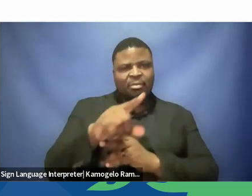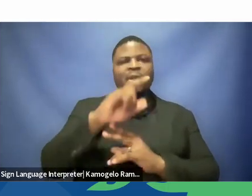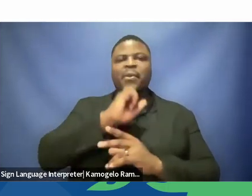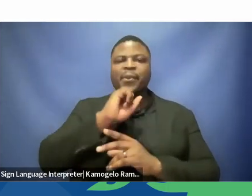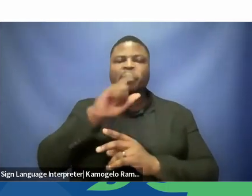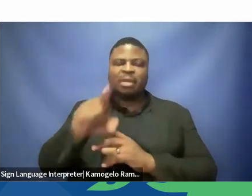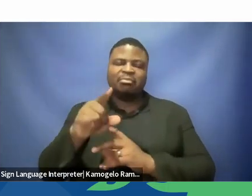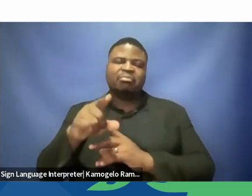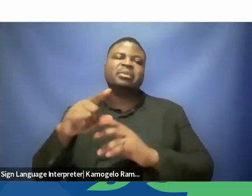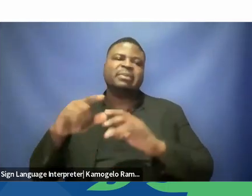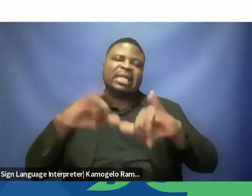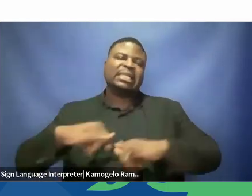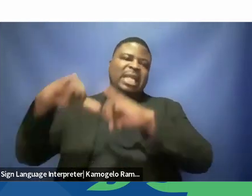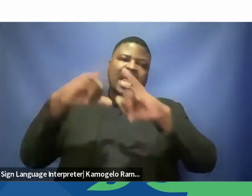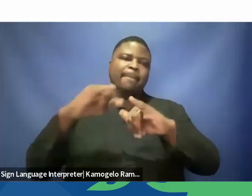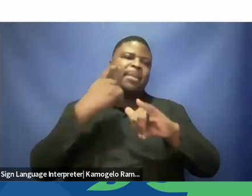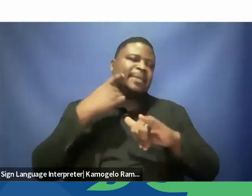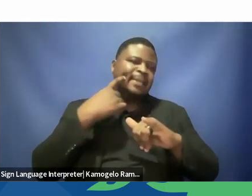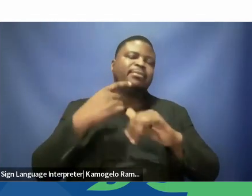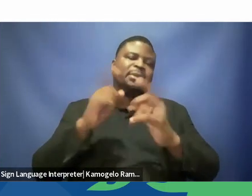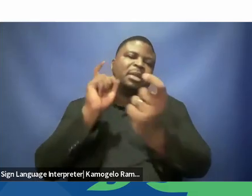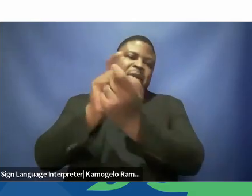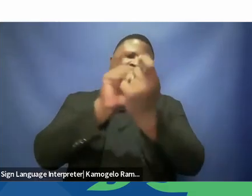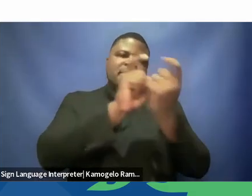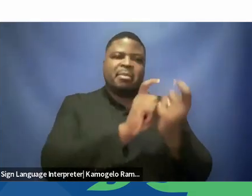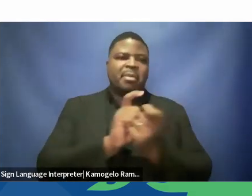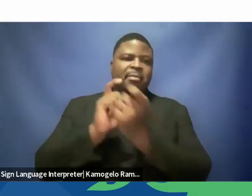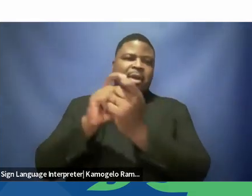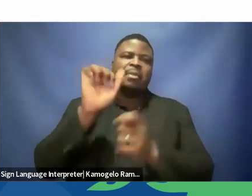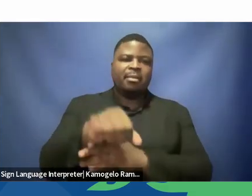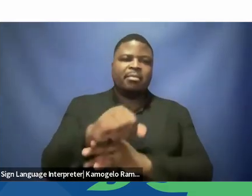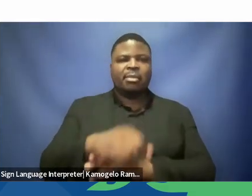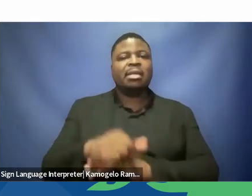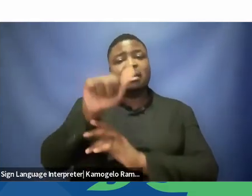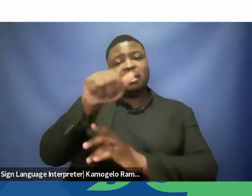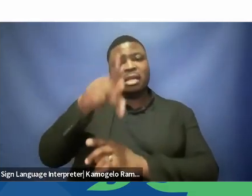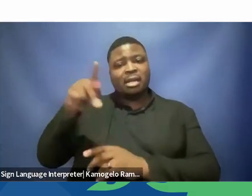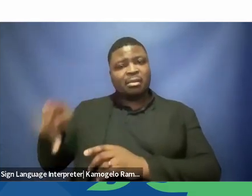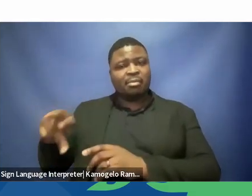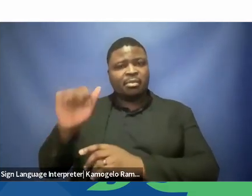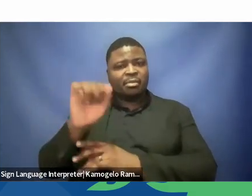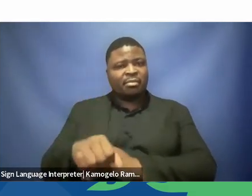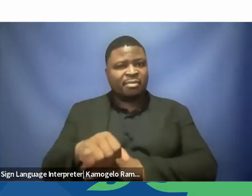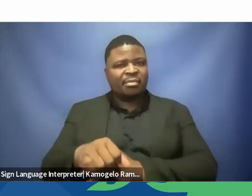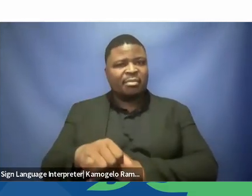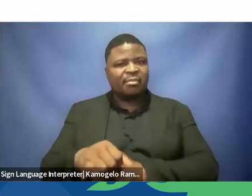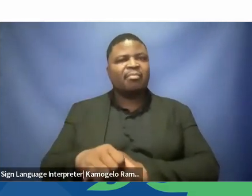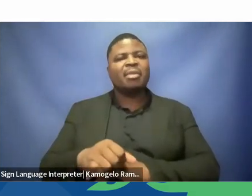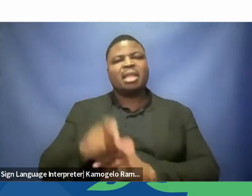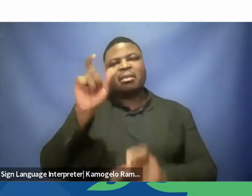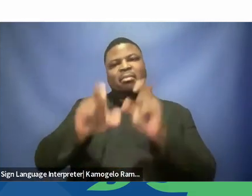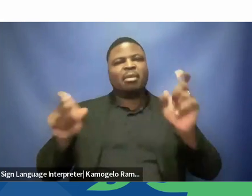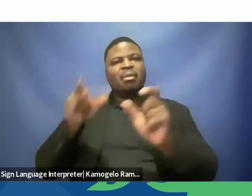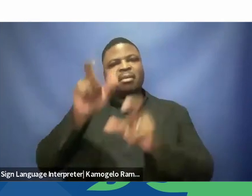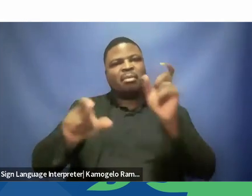encounters. ViiV, it is a web-based site. It is more for the extreme sexual